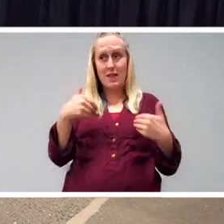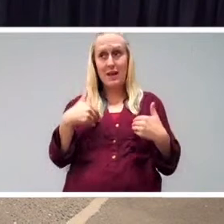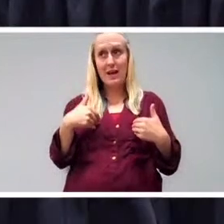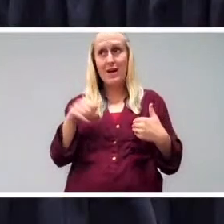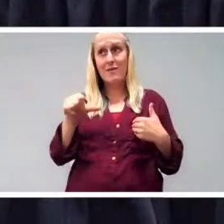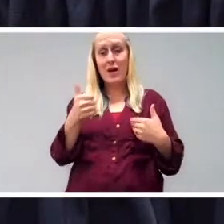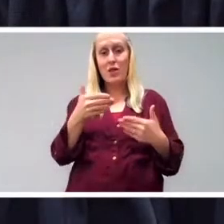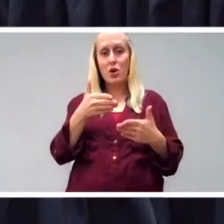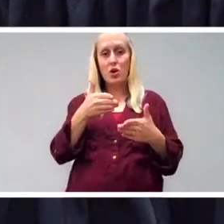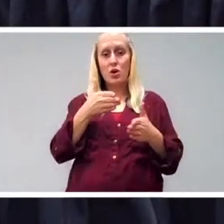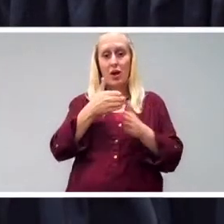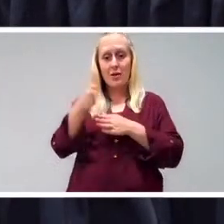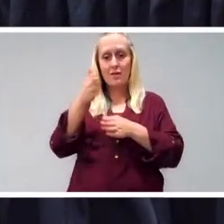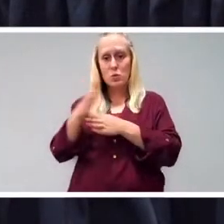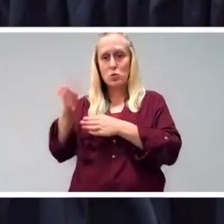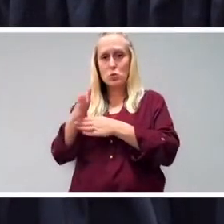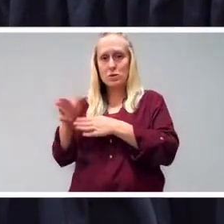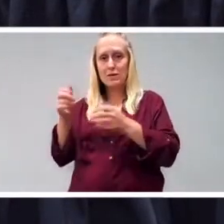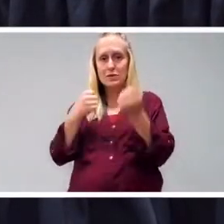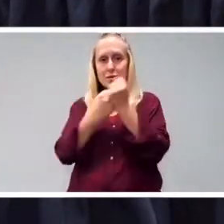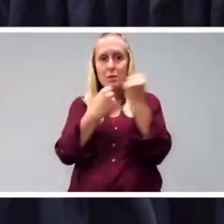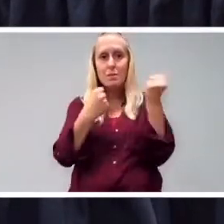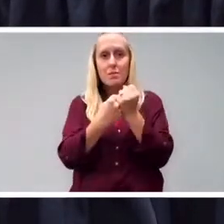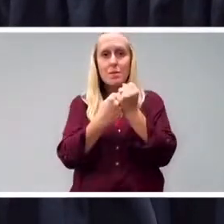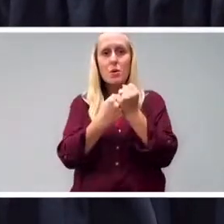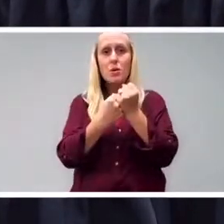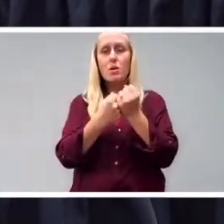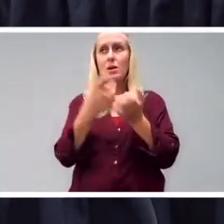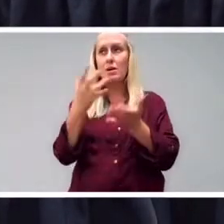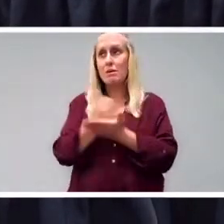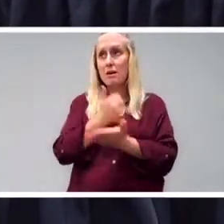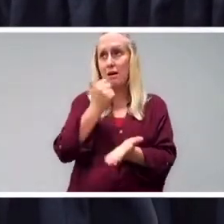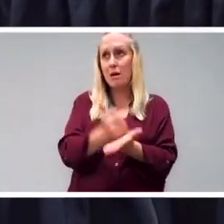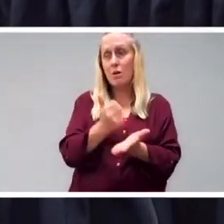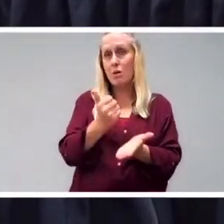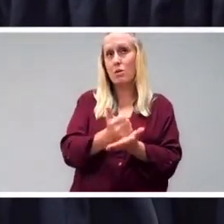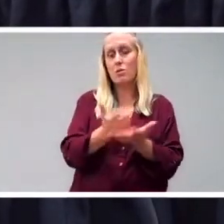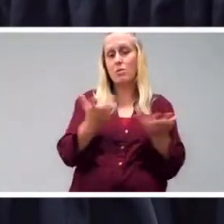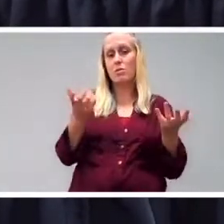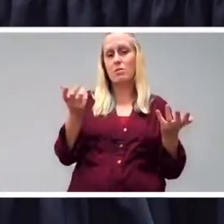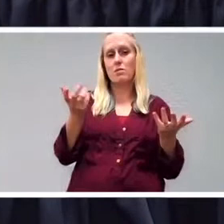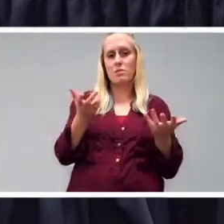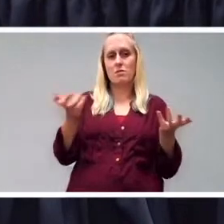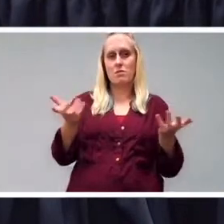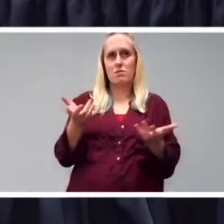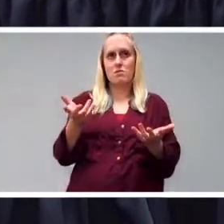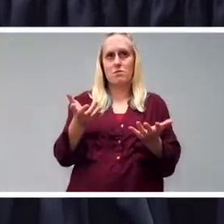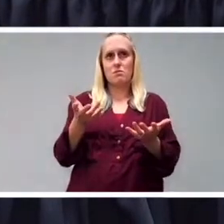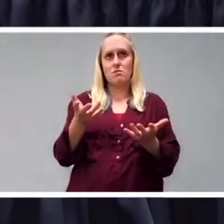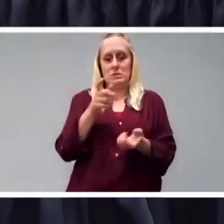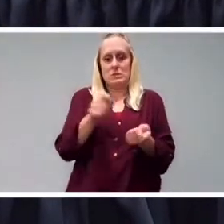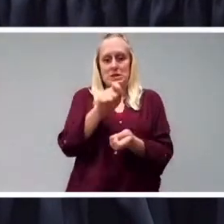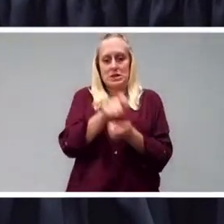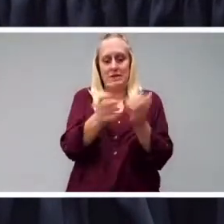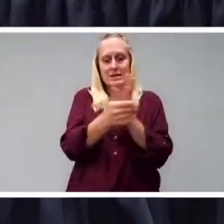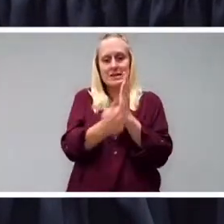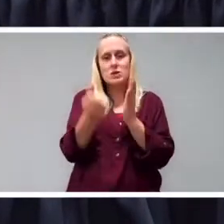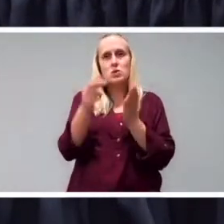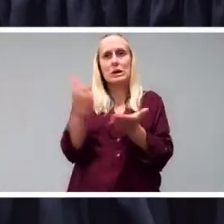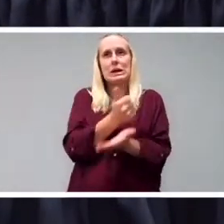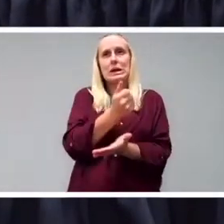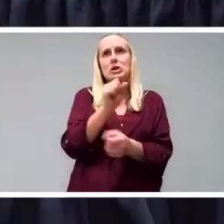of support for like, can they still get help with, you know, essential skills or getting other jobs?